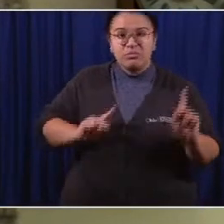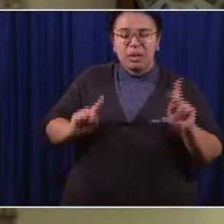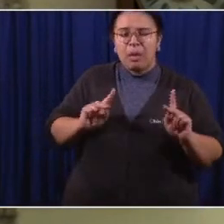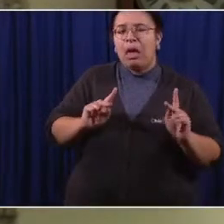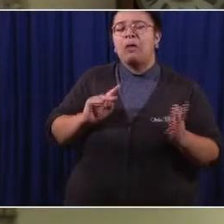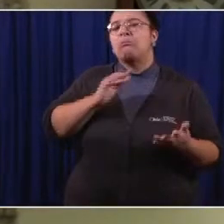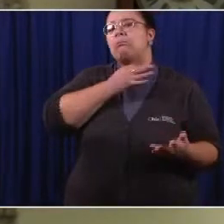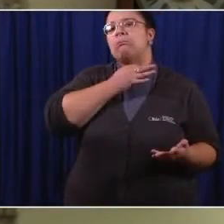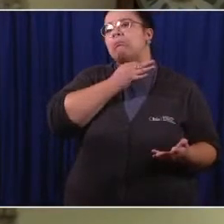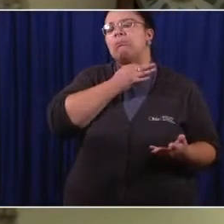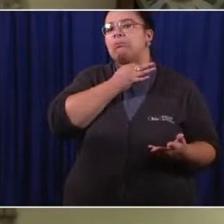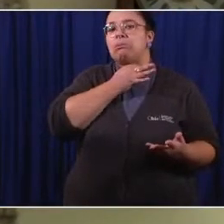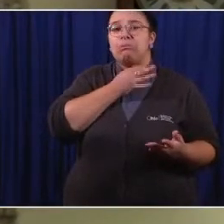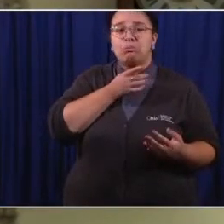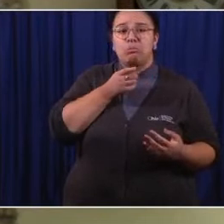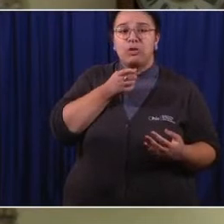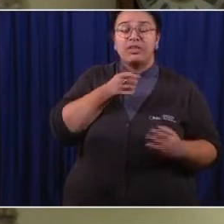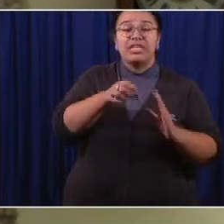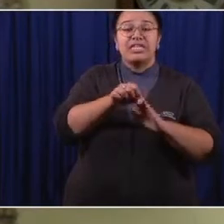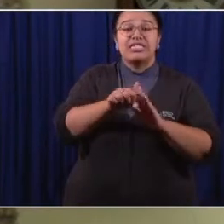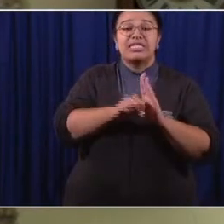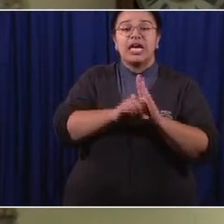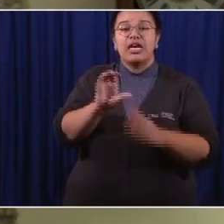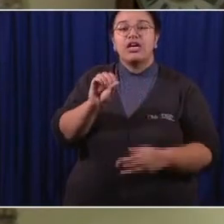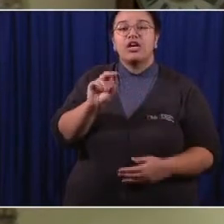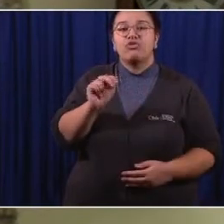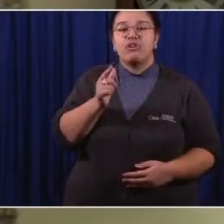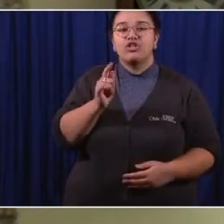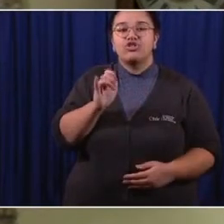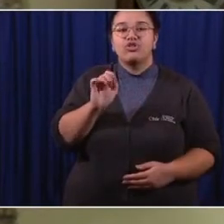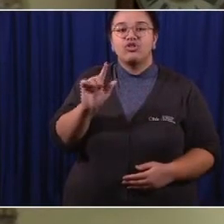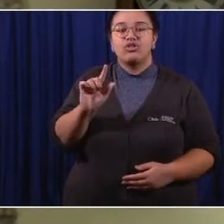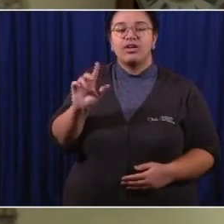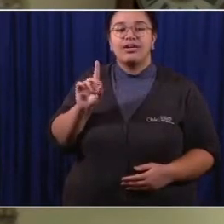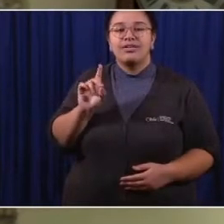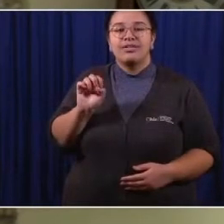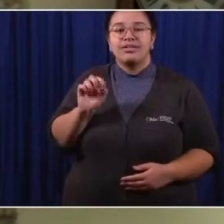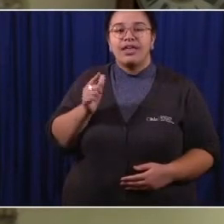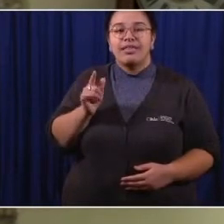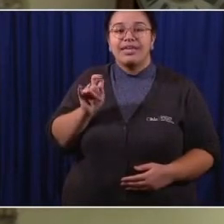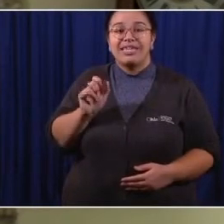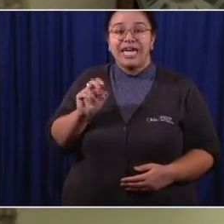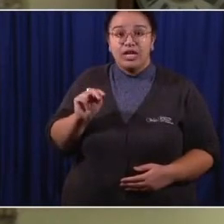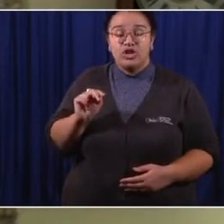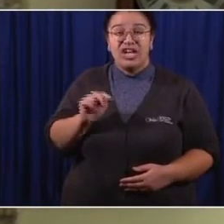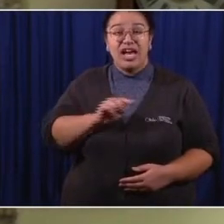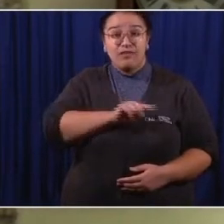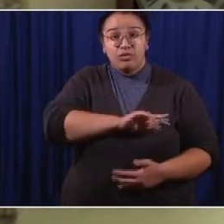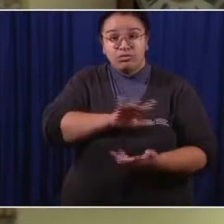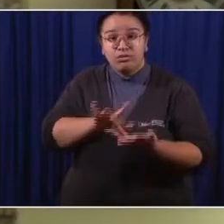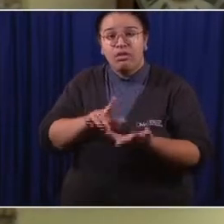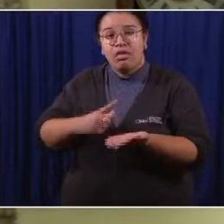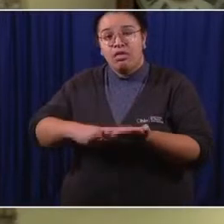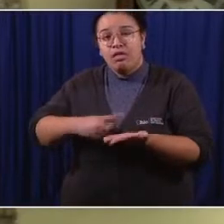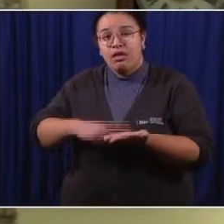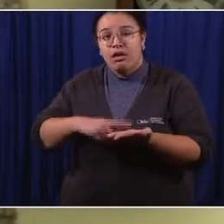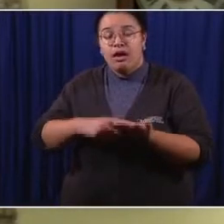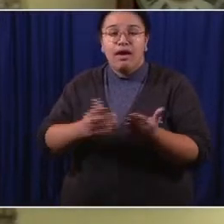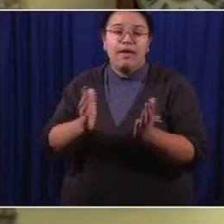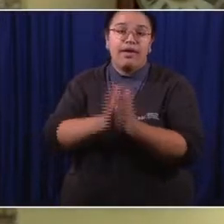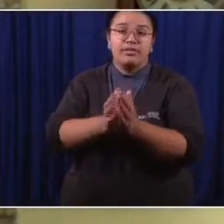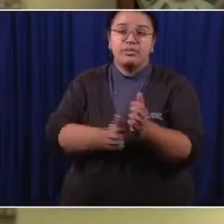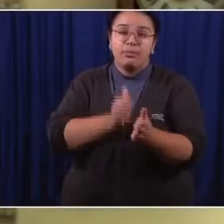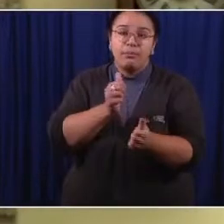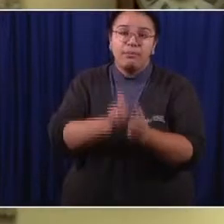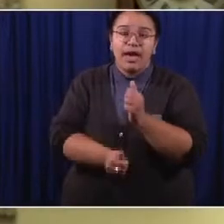if any, have you had with the state's congressional delegation, in terms of passing additional federal relief?